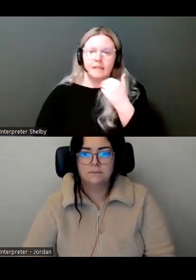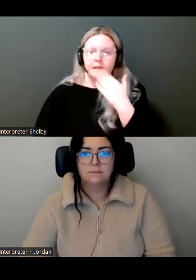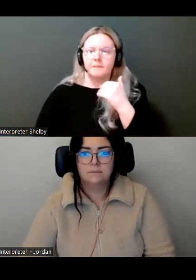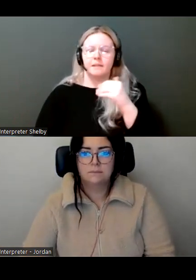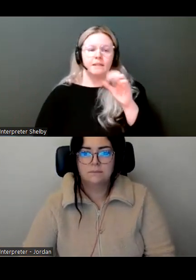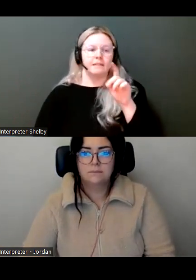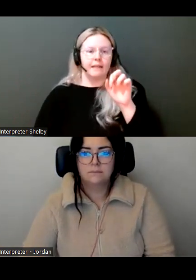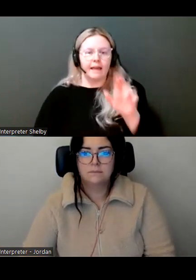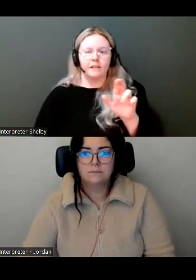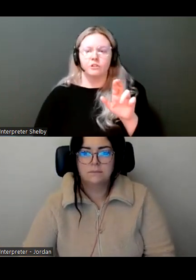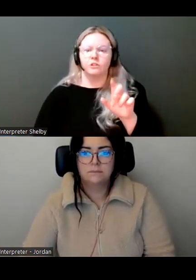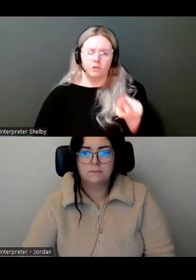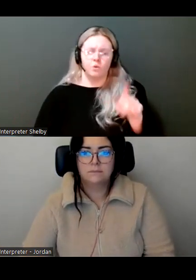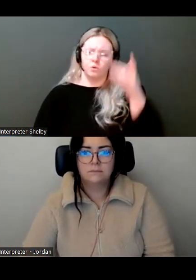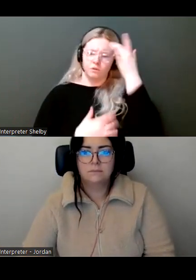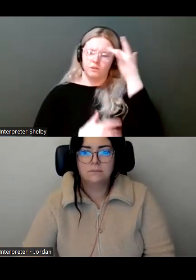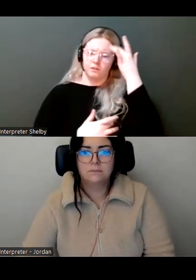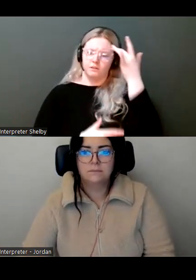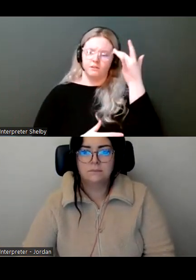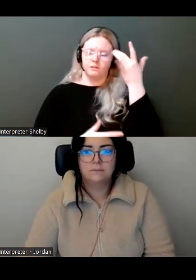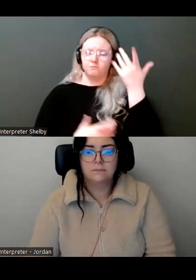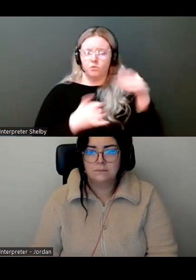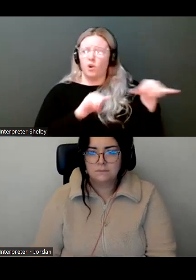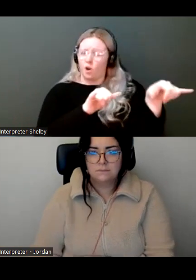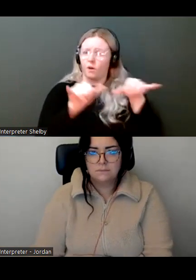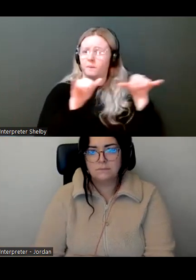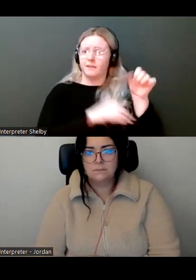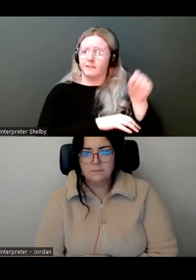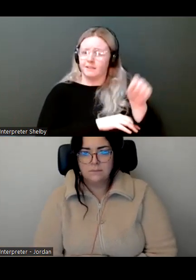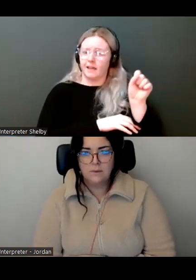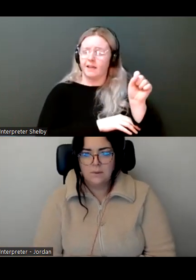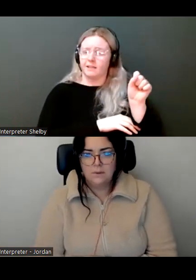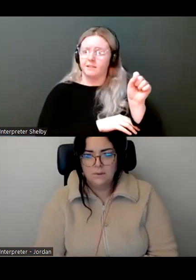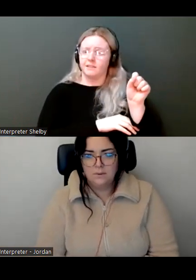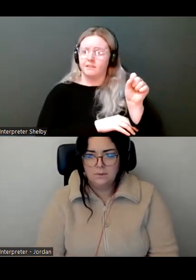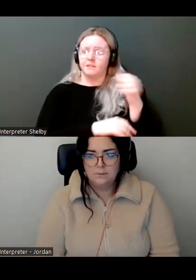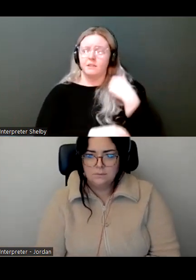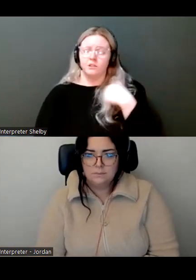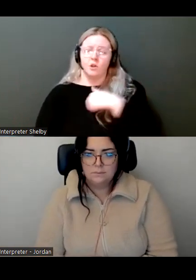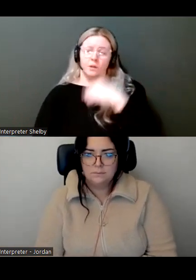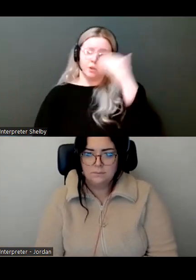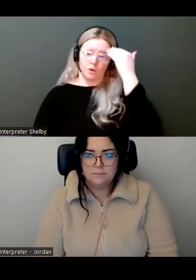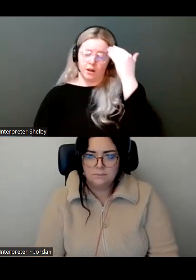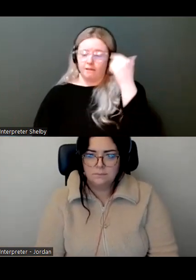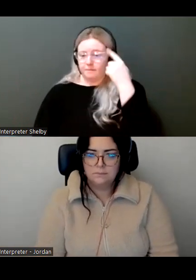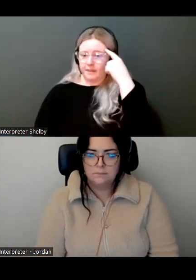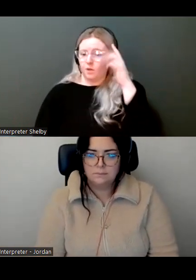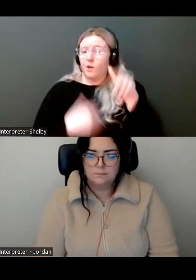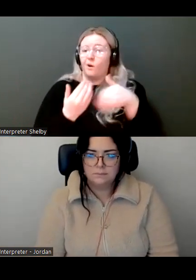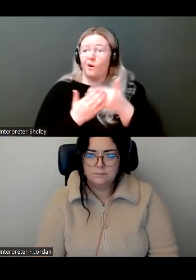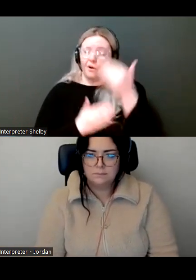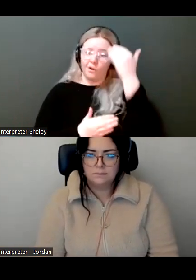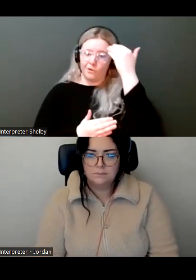those diseases are very, I think, very common. And we probably all know someone or may personally be